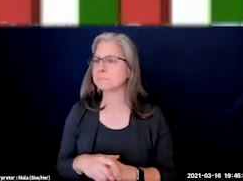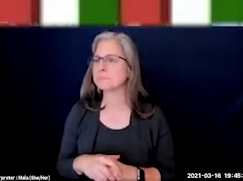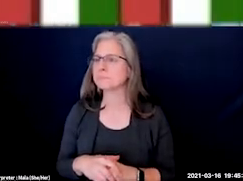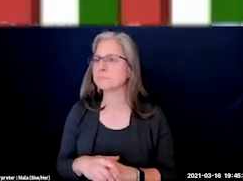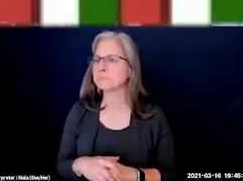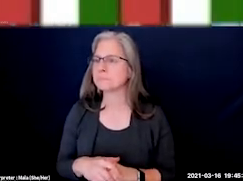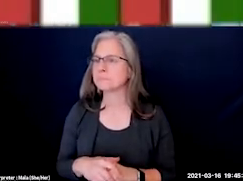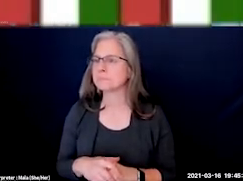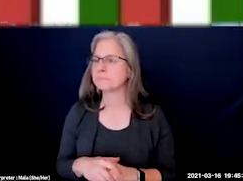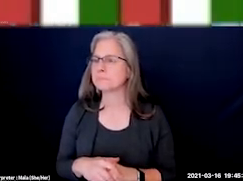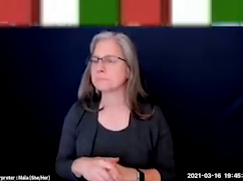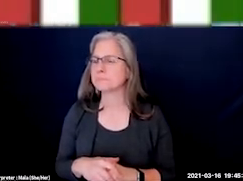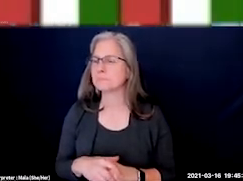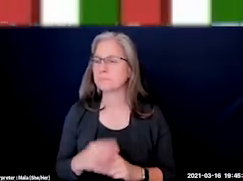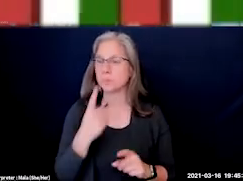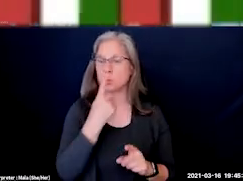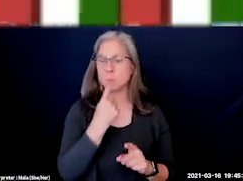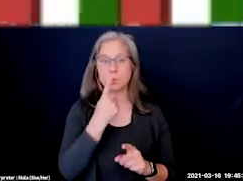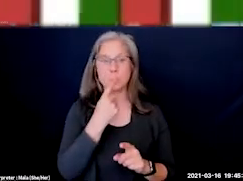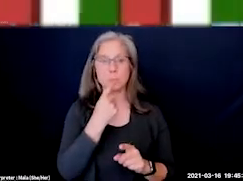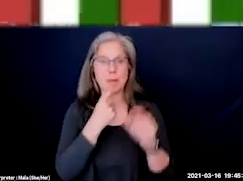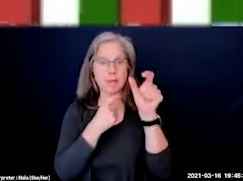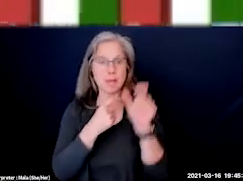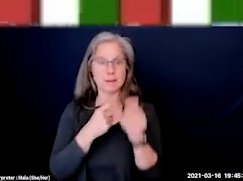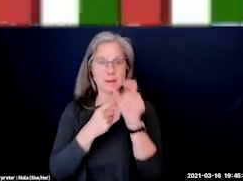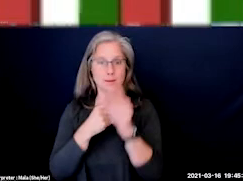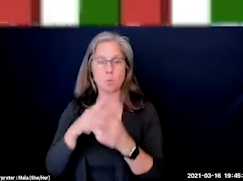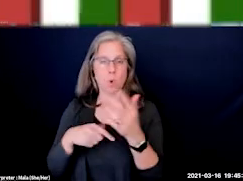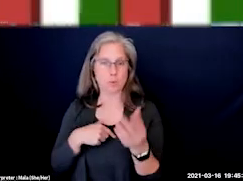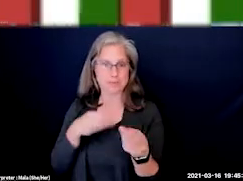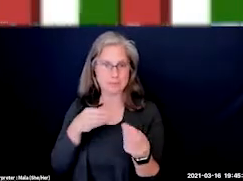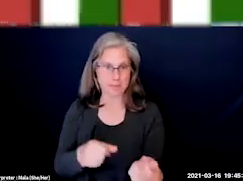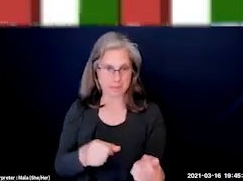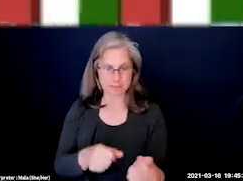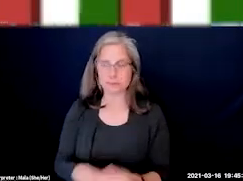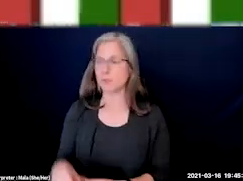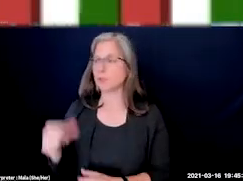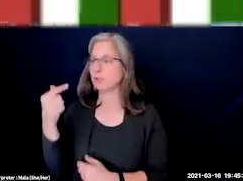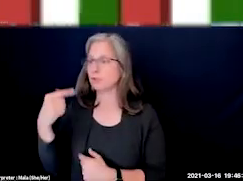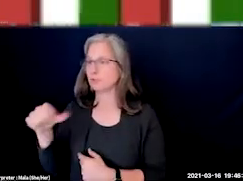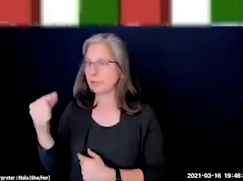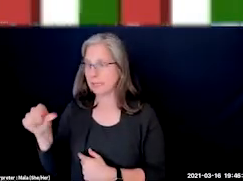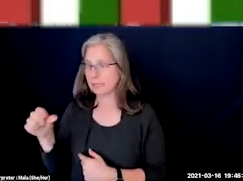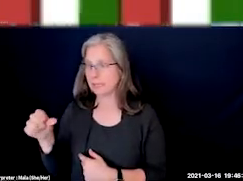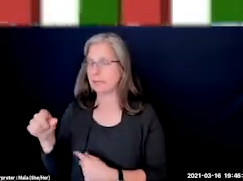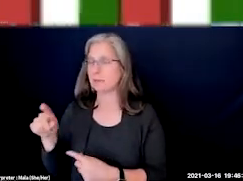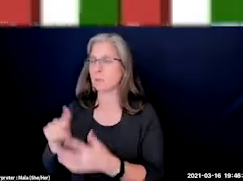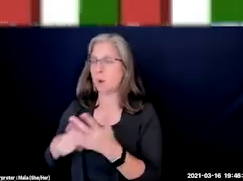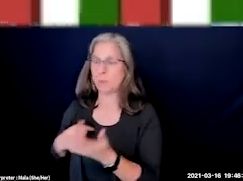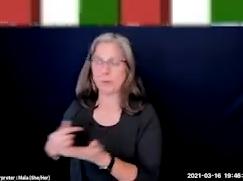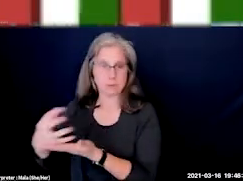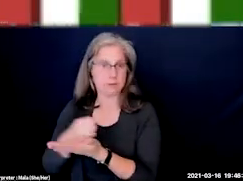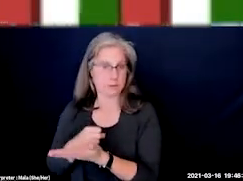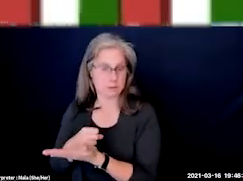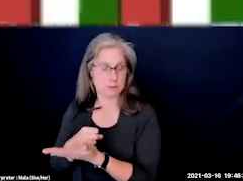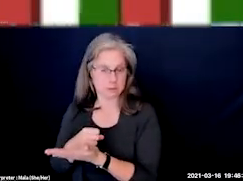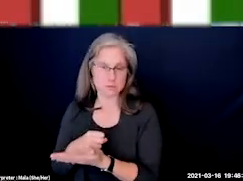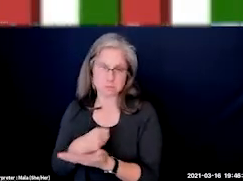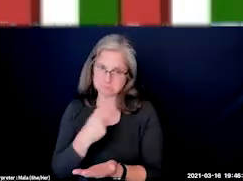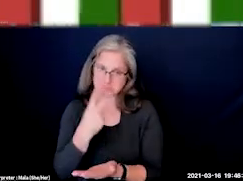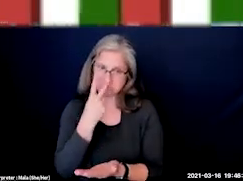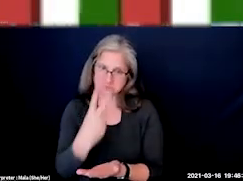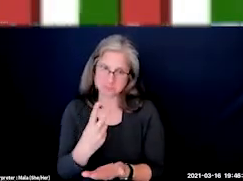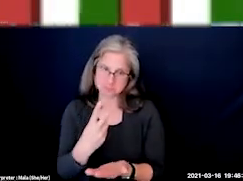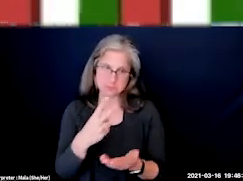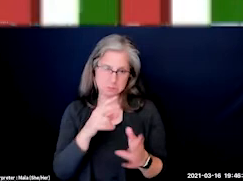So the red bars are expenditures and the green bars are our revenue. And as you can see, in